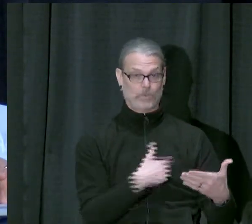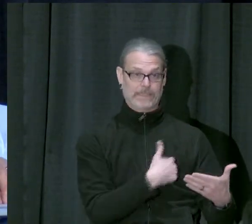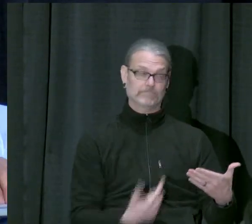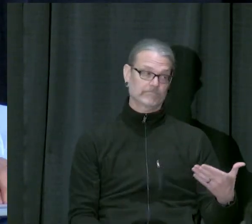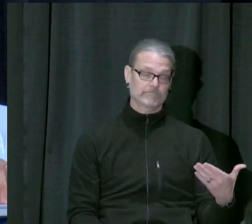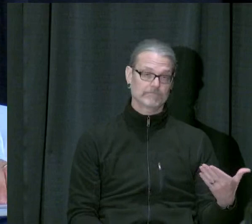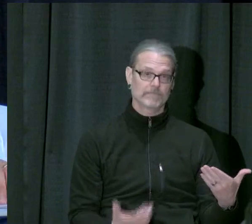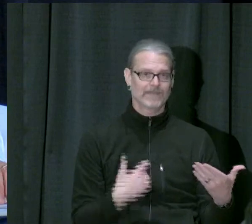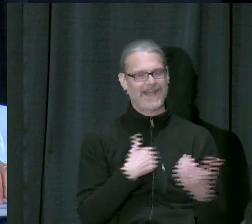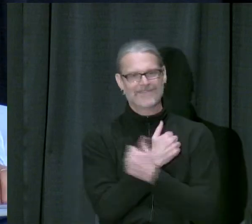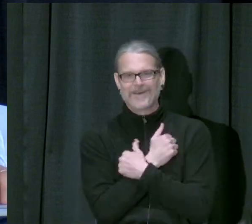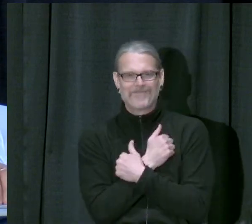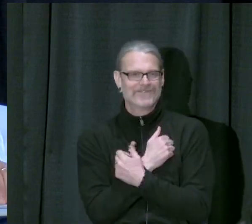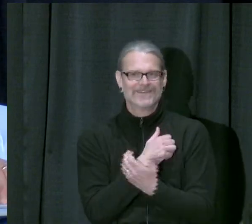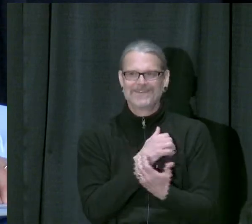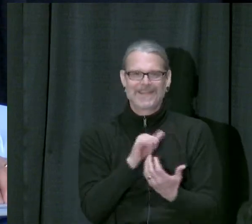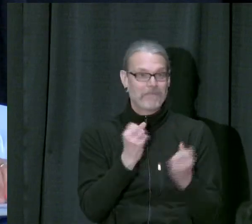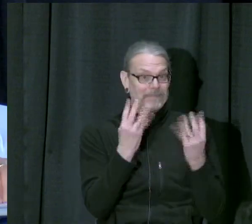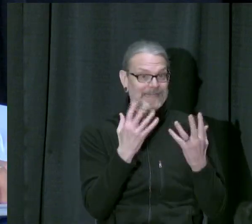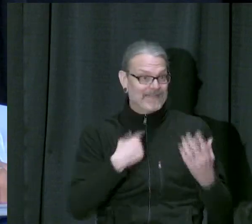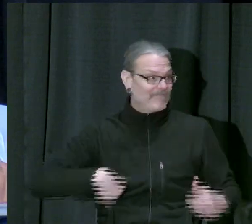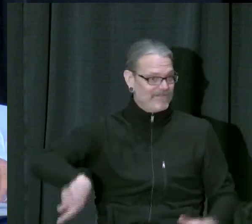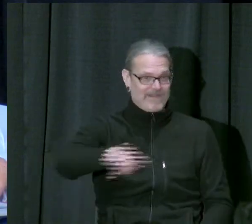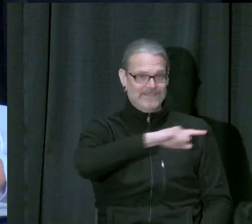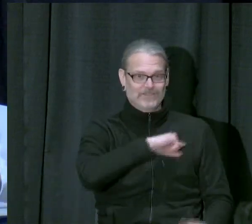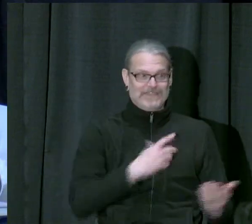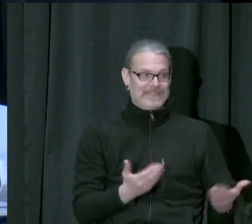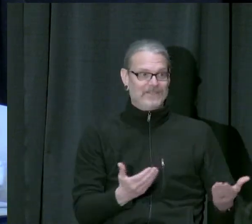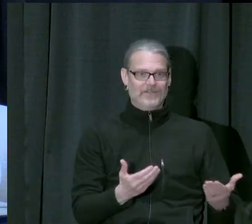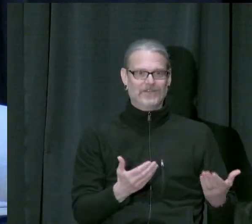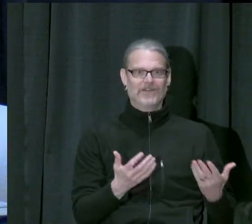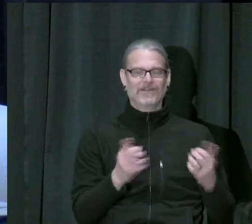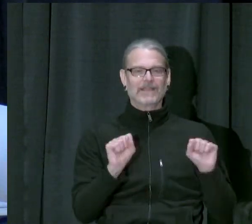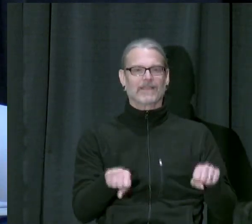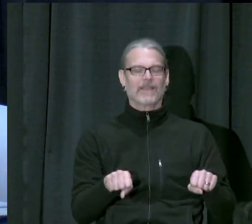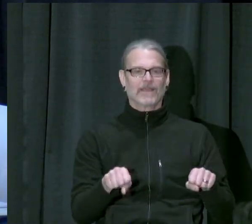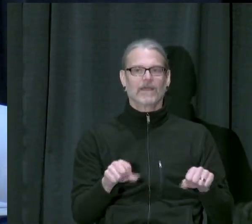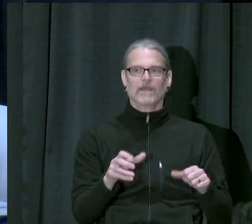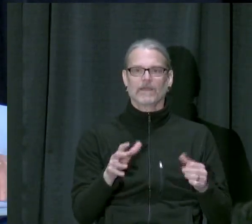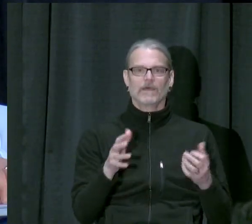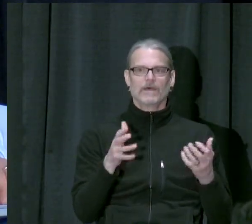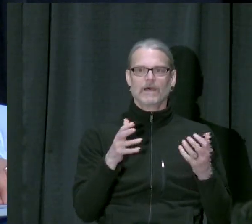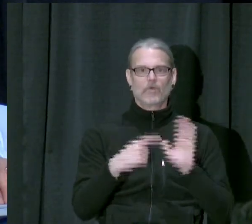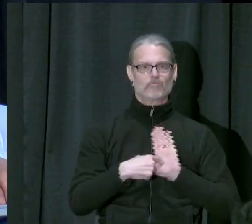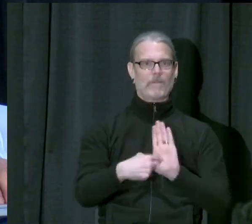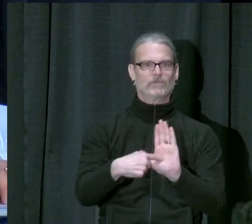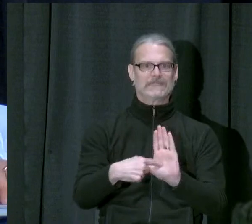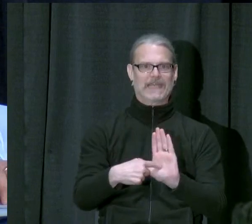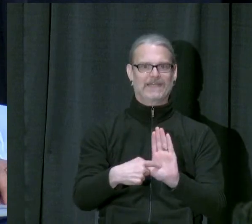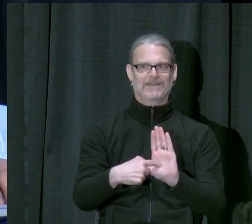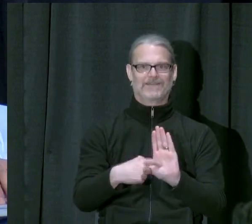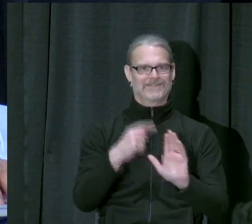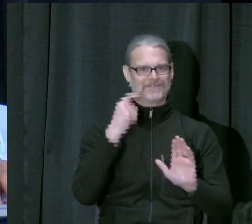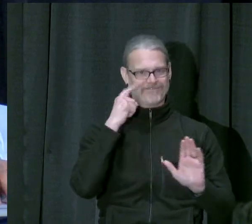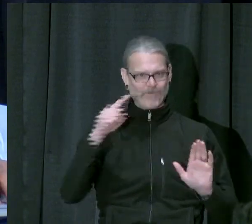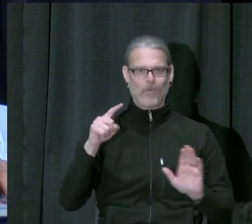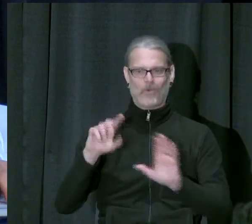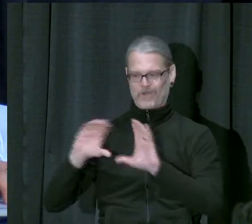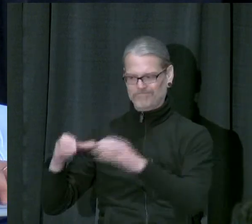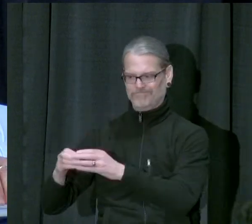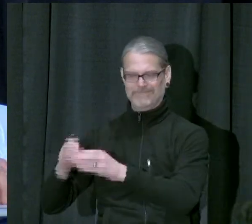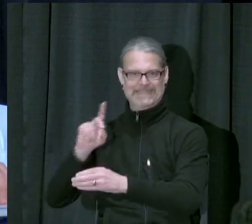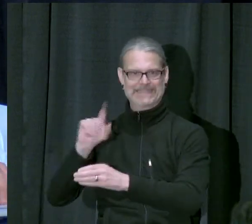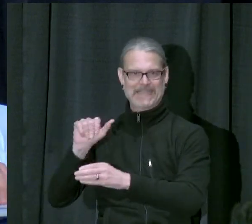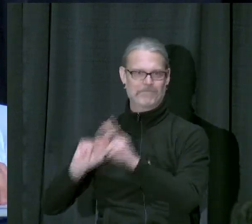that, a bunch of us here are able to sort of represent for the disabled community